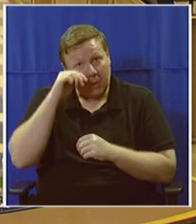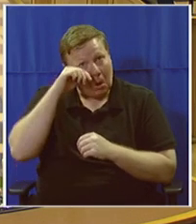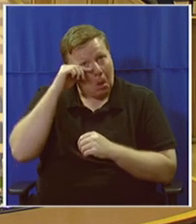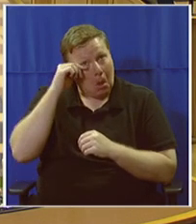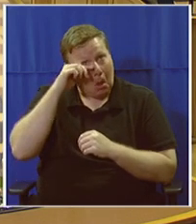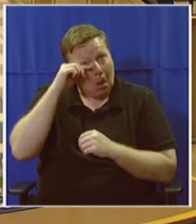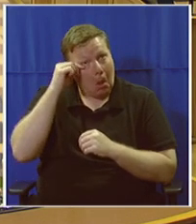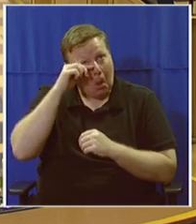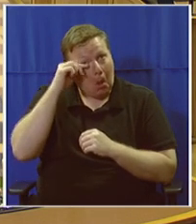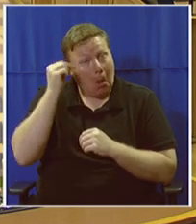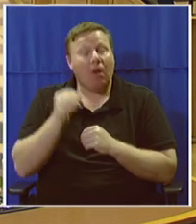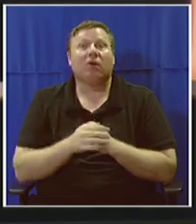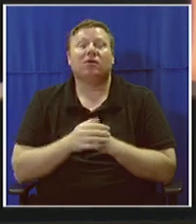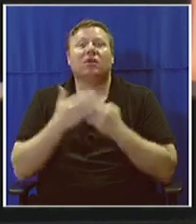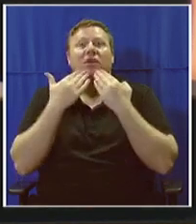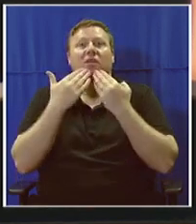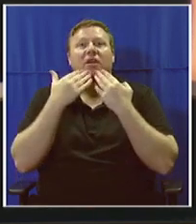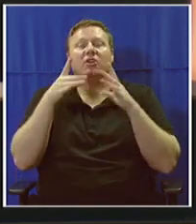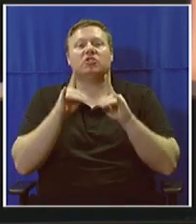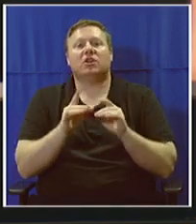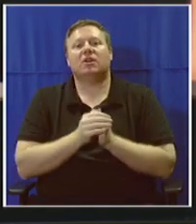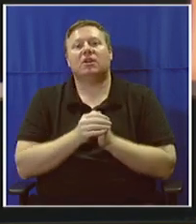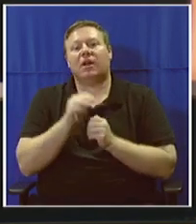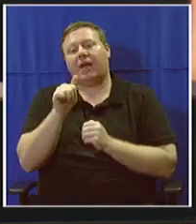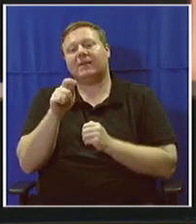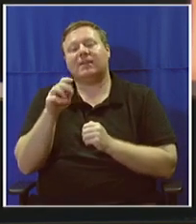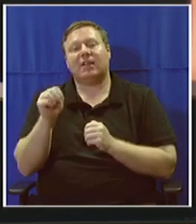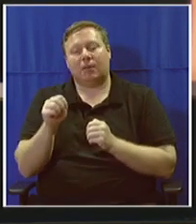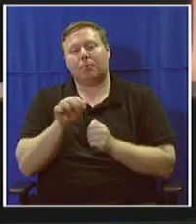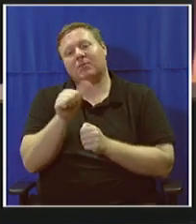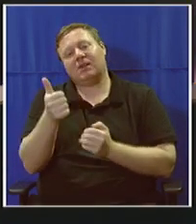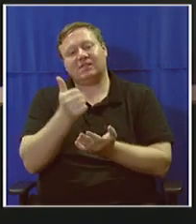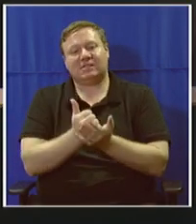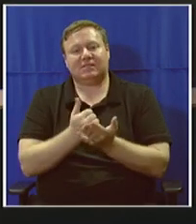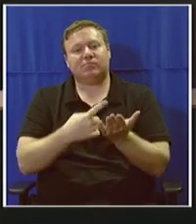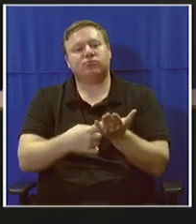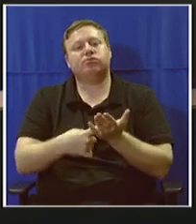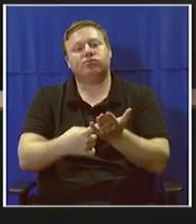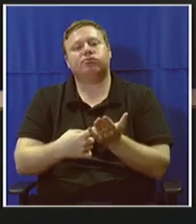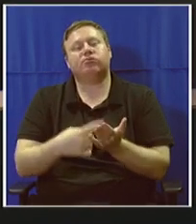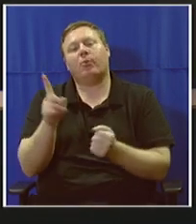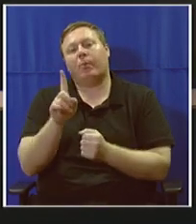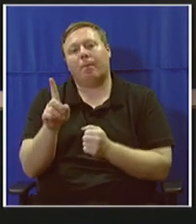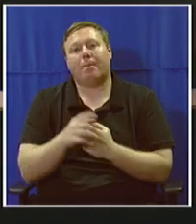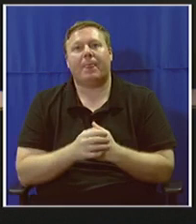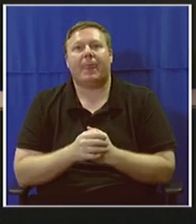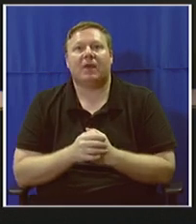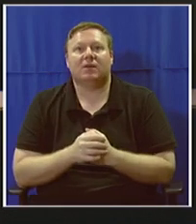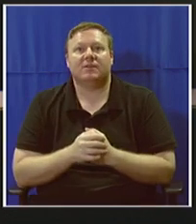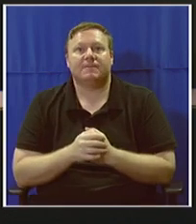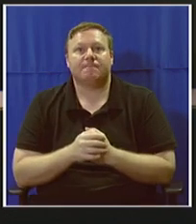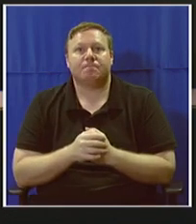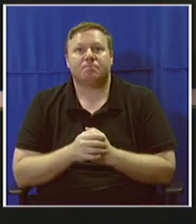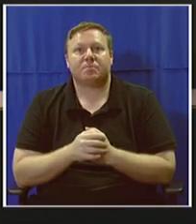Thank you, Chair. I move on behalf of the ATM that in the next sitting the House debates on the renaming of the